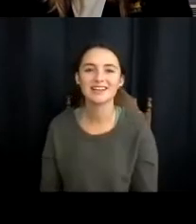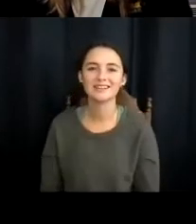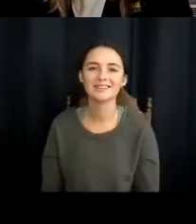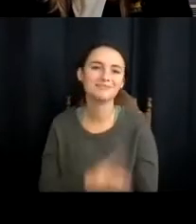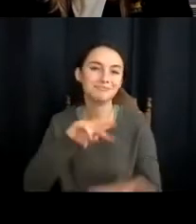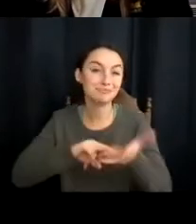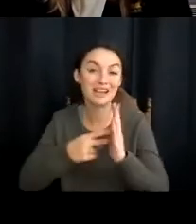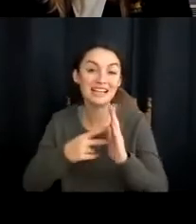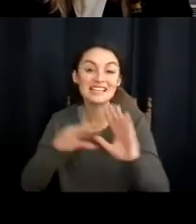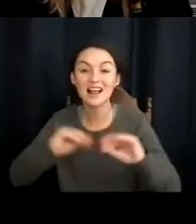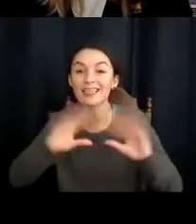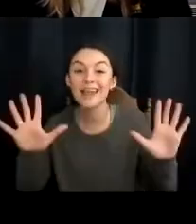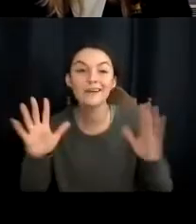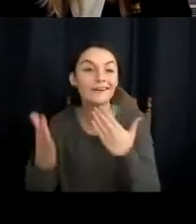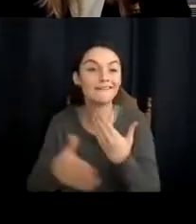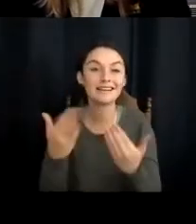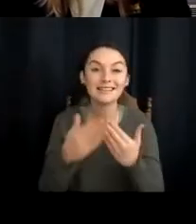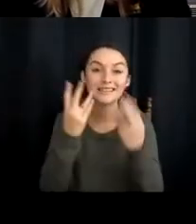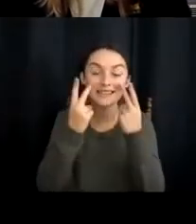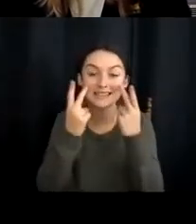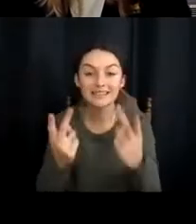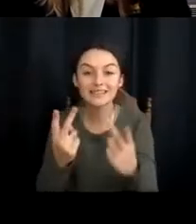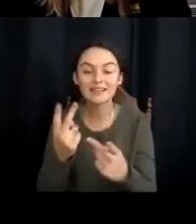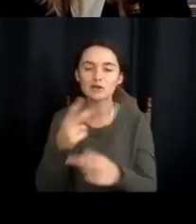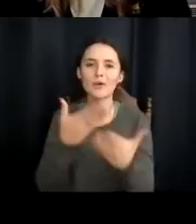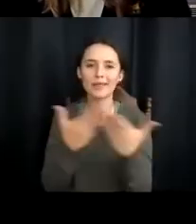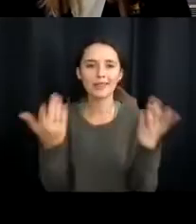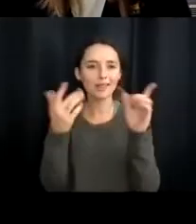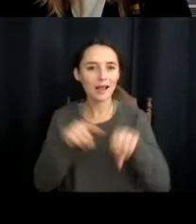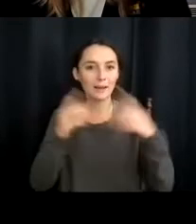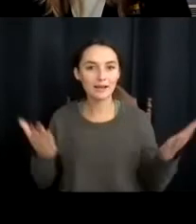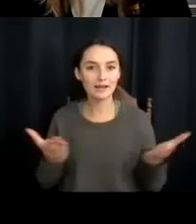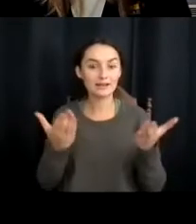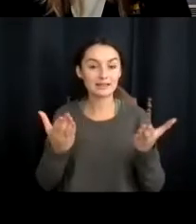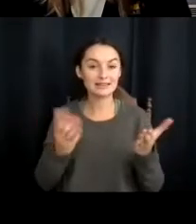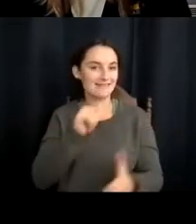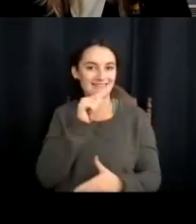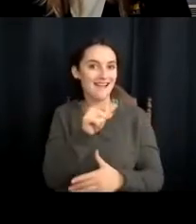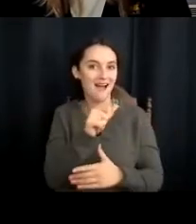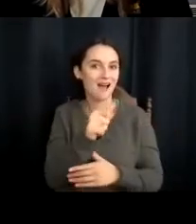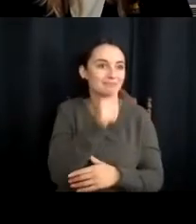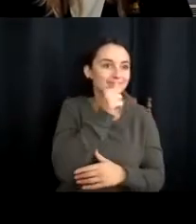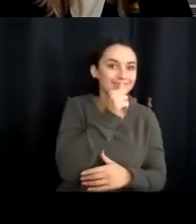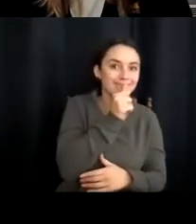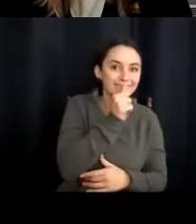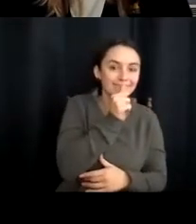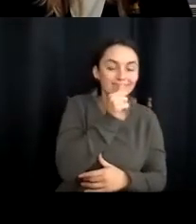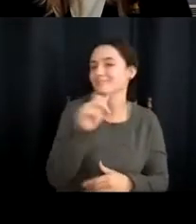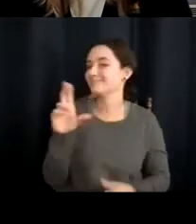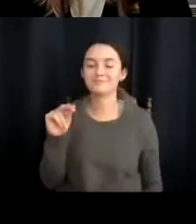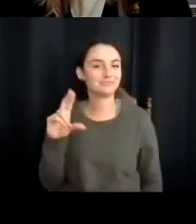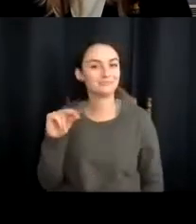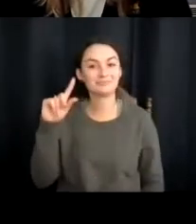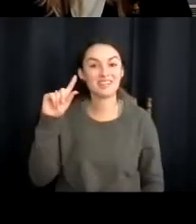or easily seen, right? So that means that the things that happen in this room are not happening in secret. Government operates based on